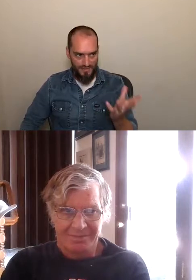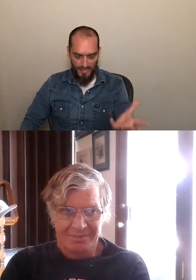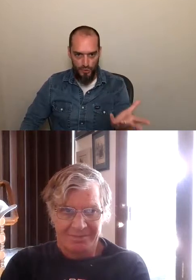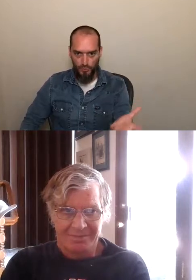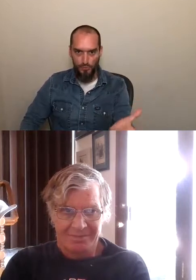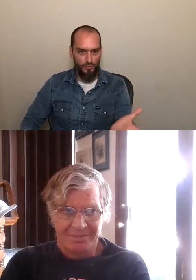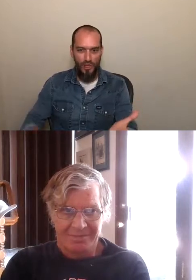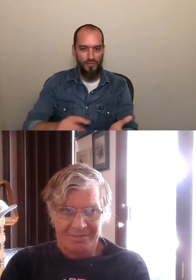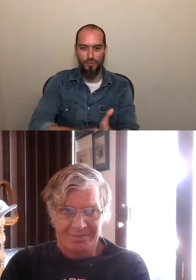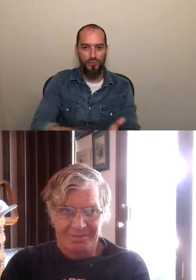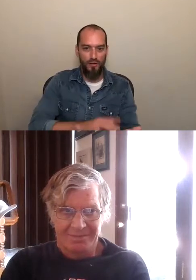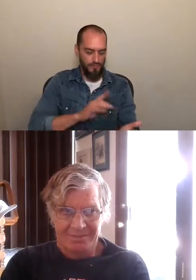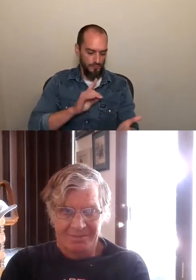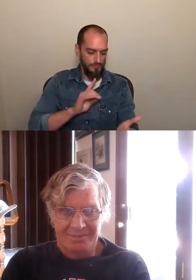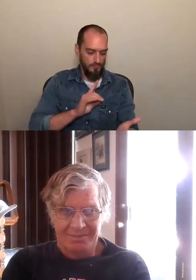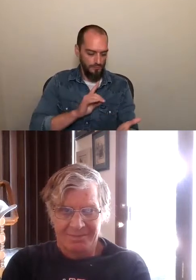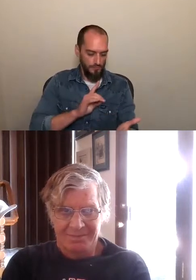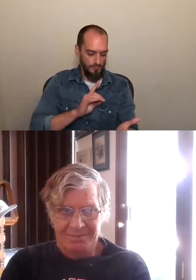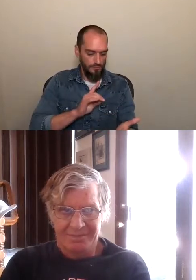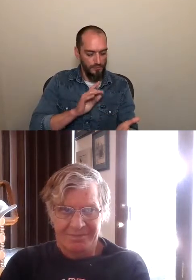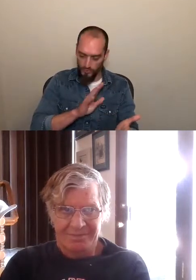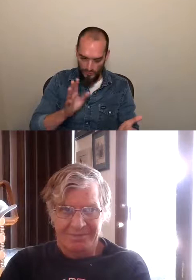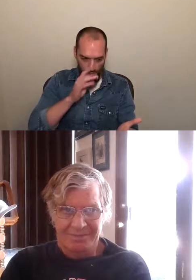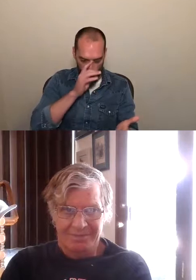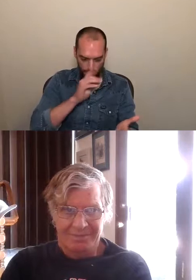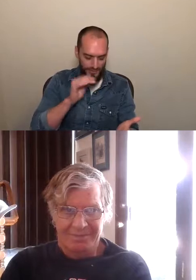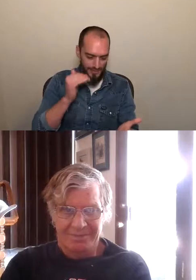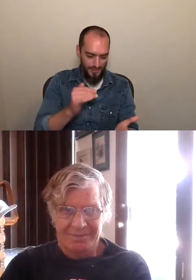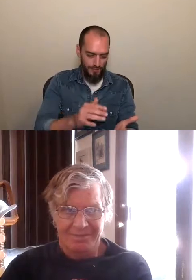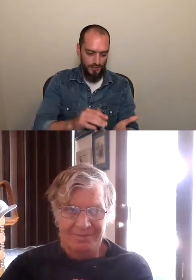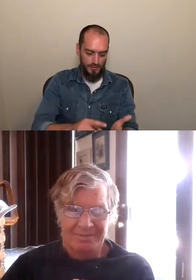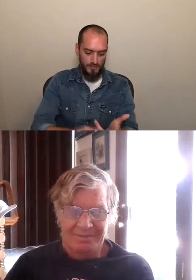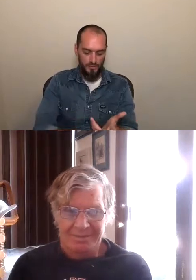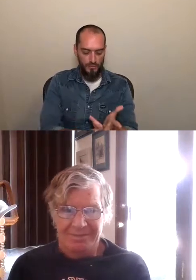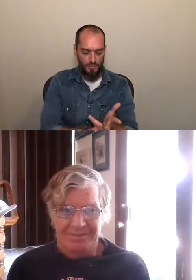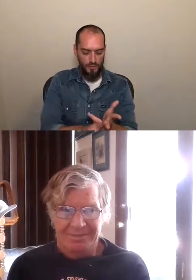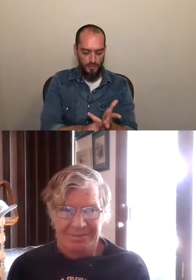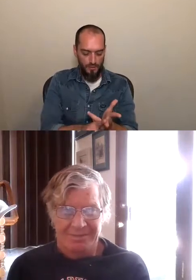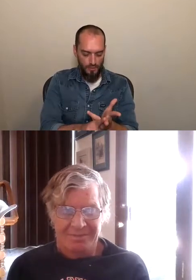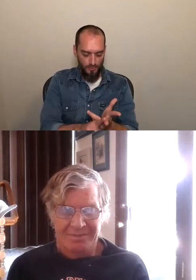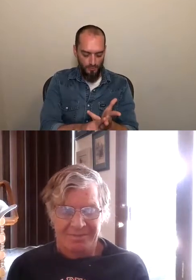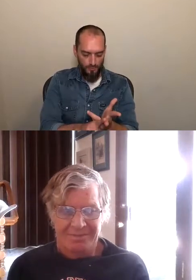has an issue with mold, not with the grout, which a lot do, but that's not the biggest concern.